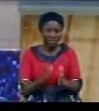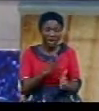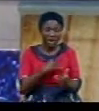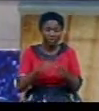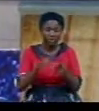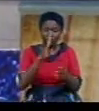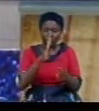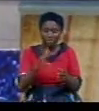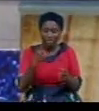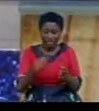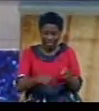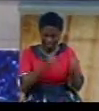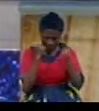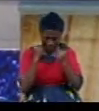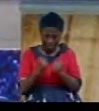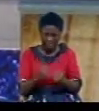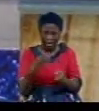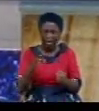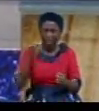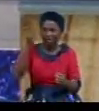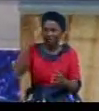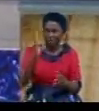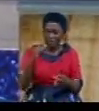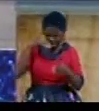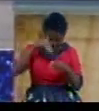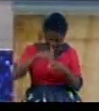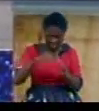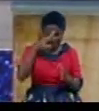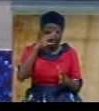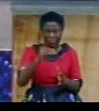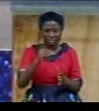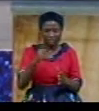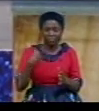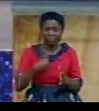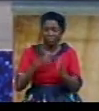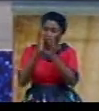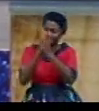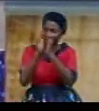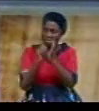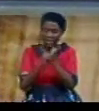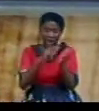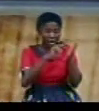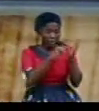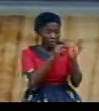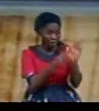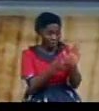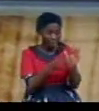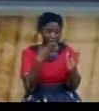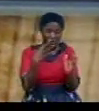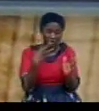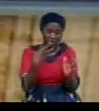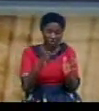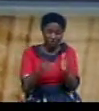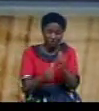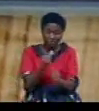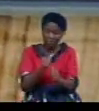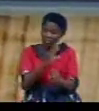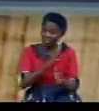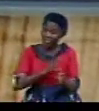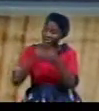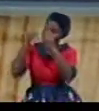to be the power of God in man or pray the purpose for which Christ came